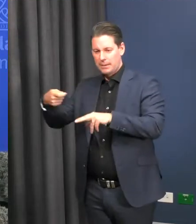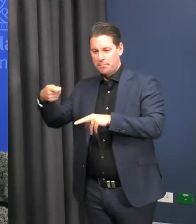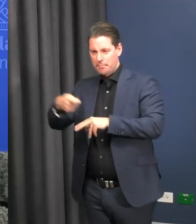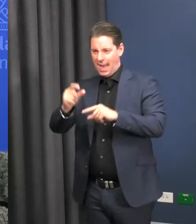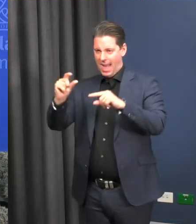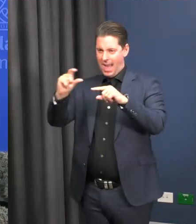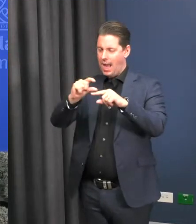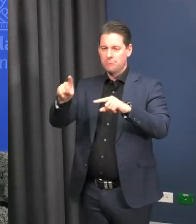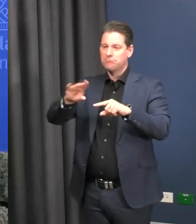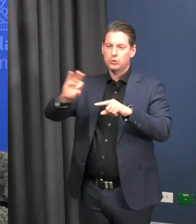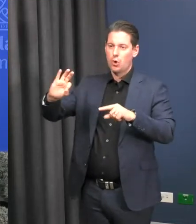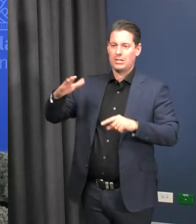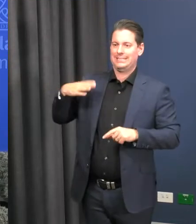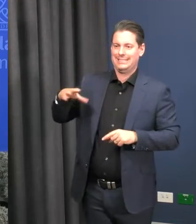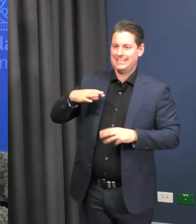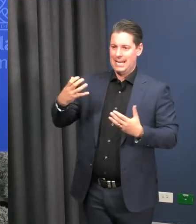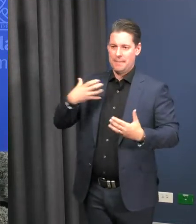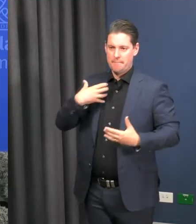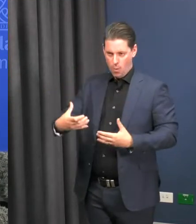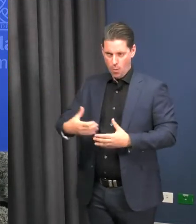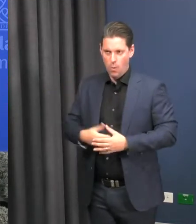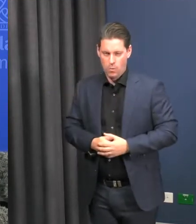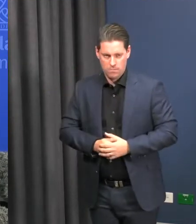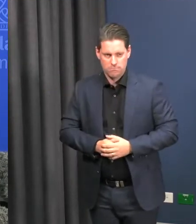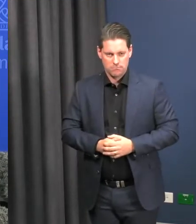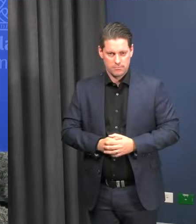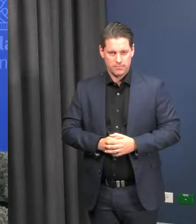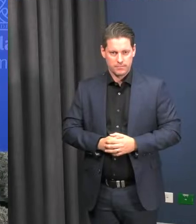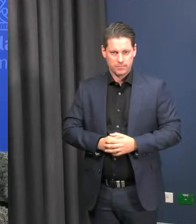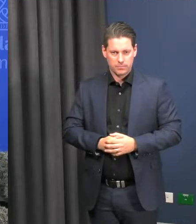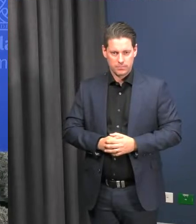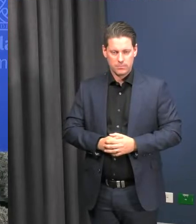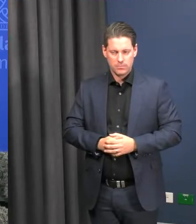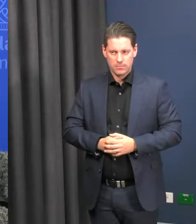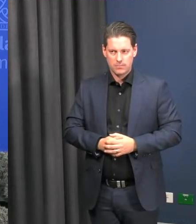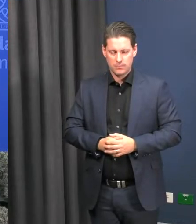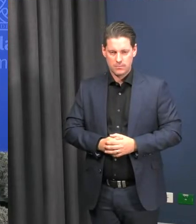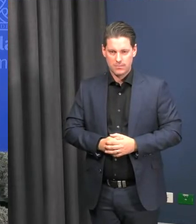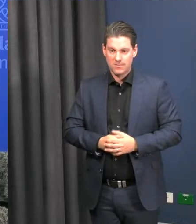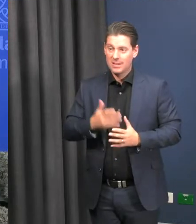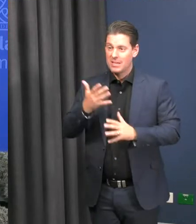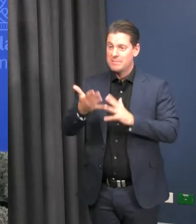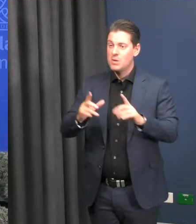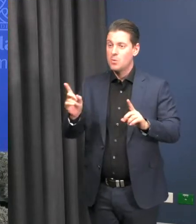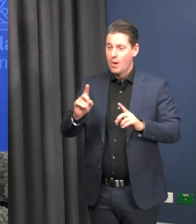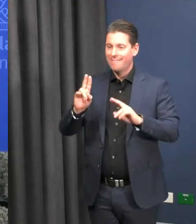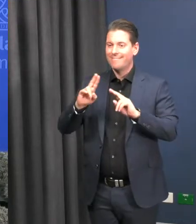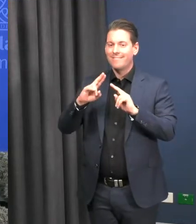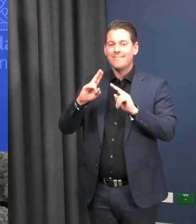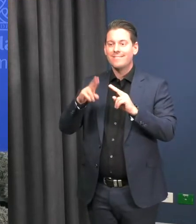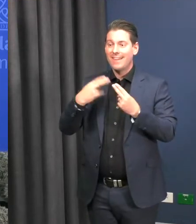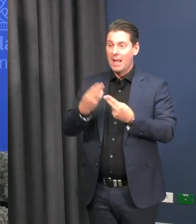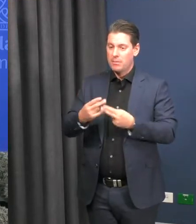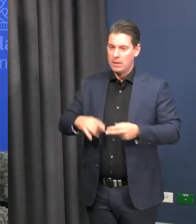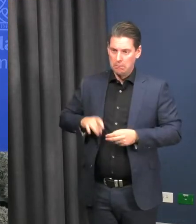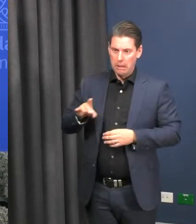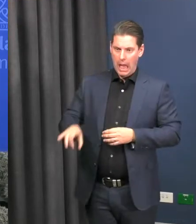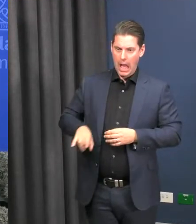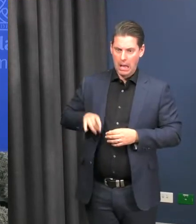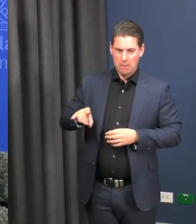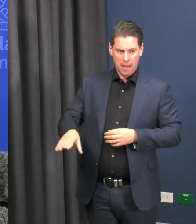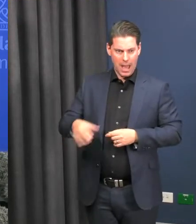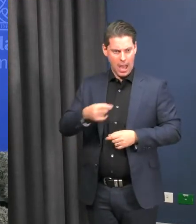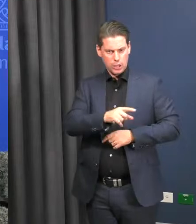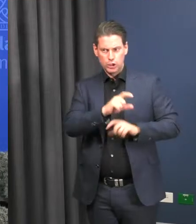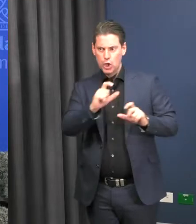the duration of the period of emergency. In plain speak, this means that families won't be out of pocket